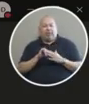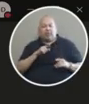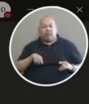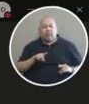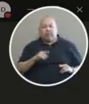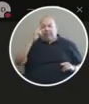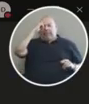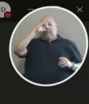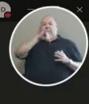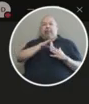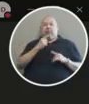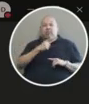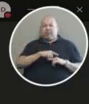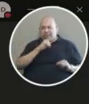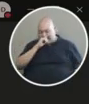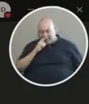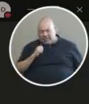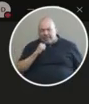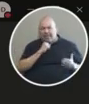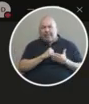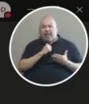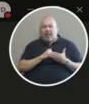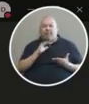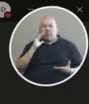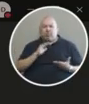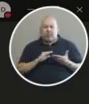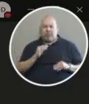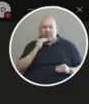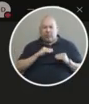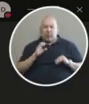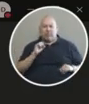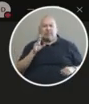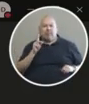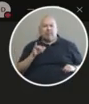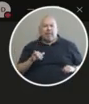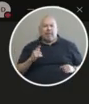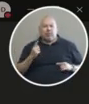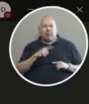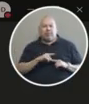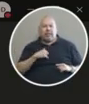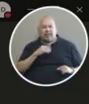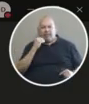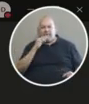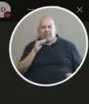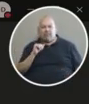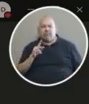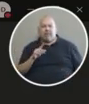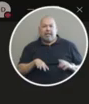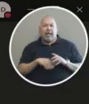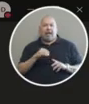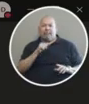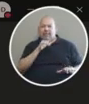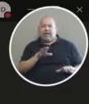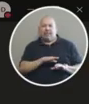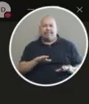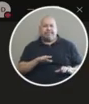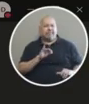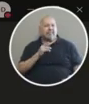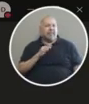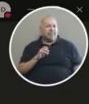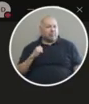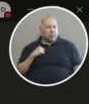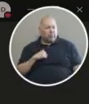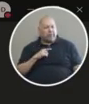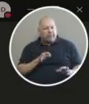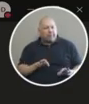all are considering today to help us replace critical food supplies. As of today, the food bank is out of non-perishable items. We